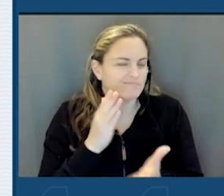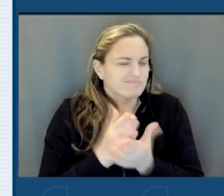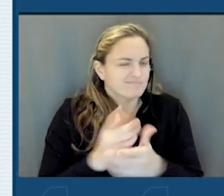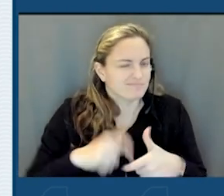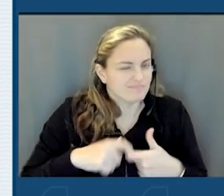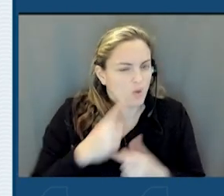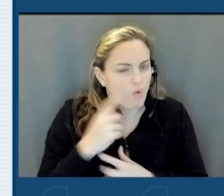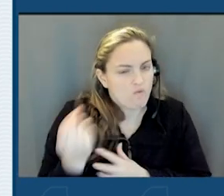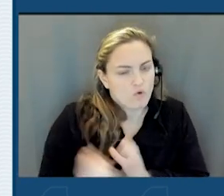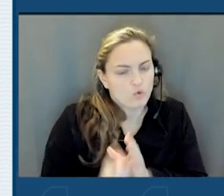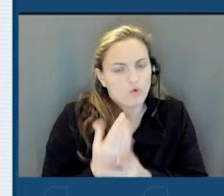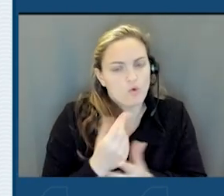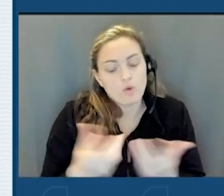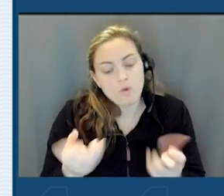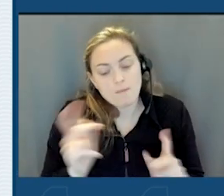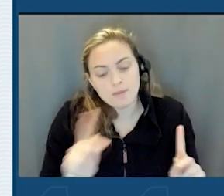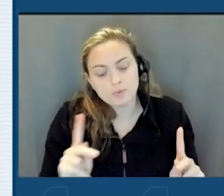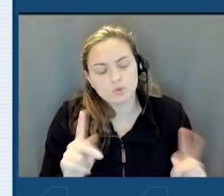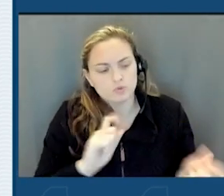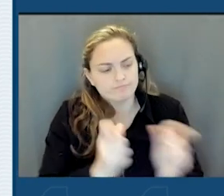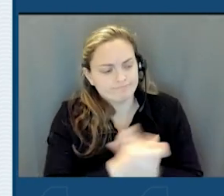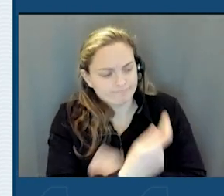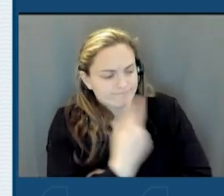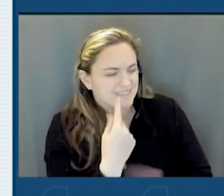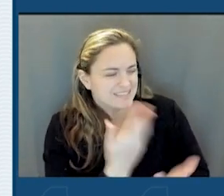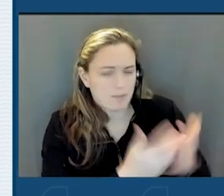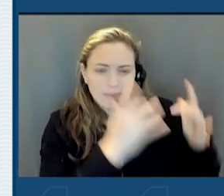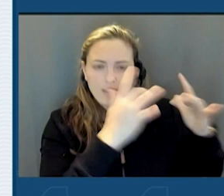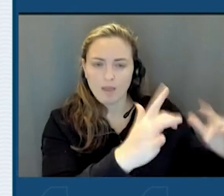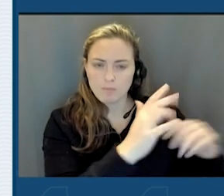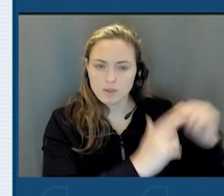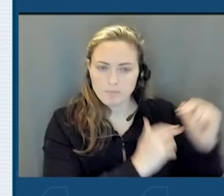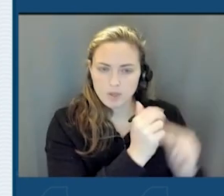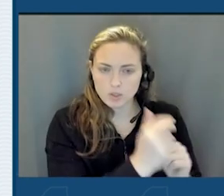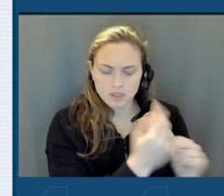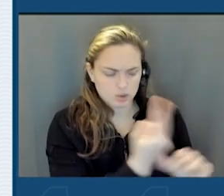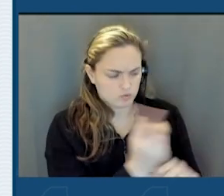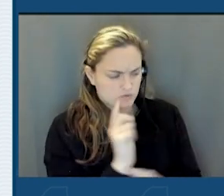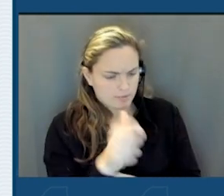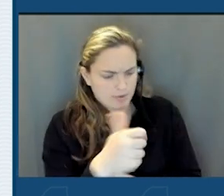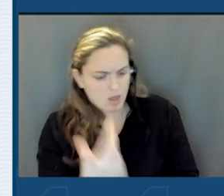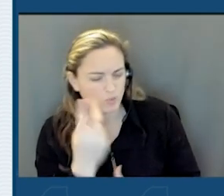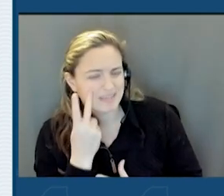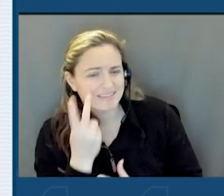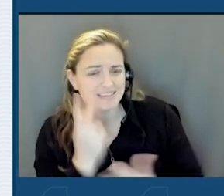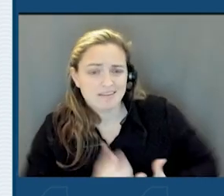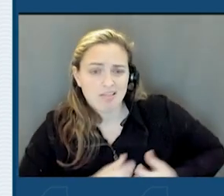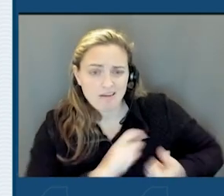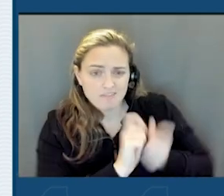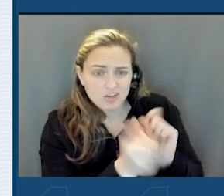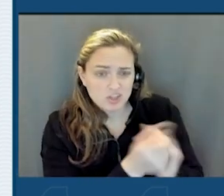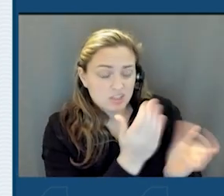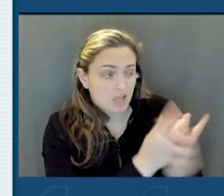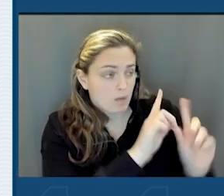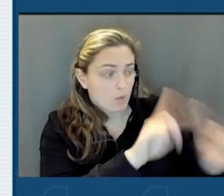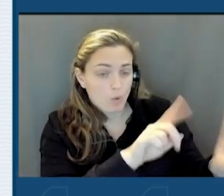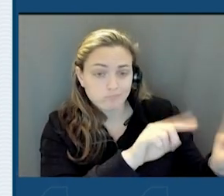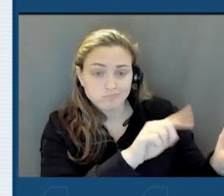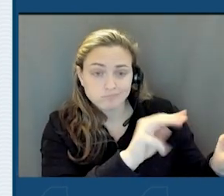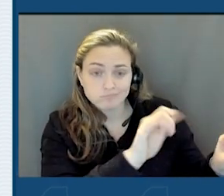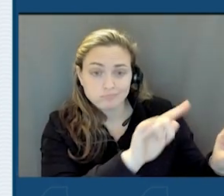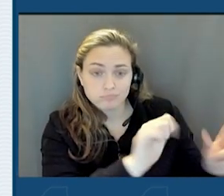We also want people to repurpose some of the abandoned buildings. You know, look how much life has changed and people stopped going to malls. They're sitting